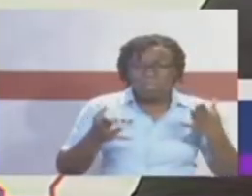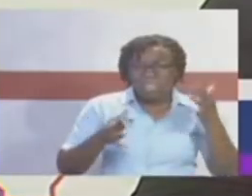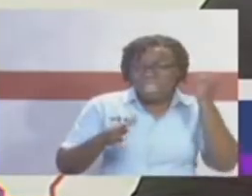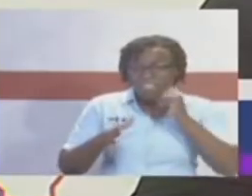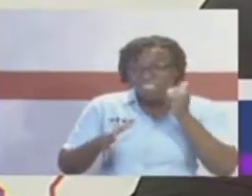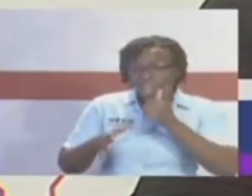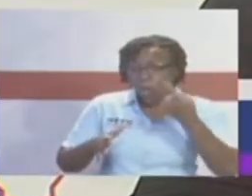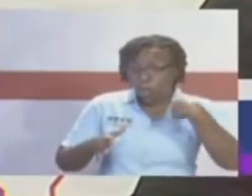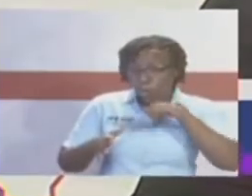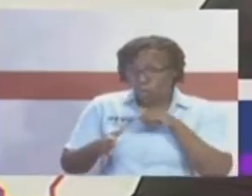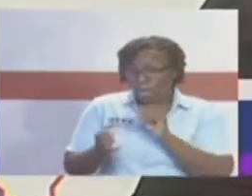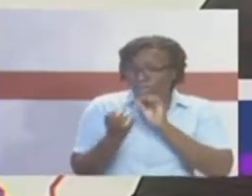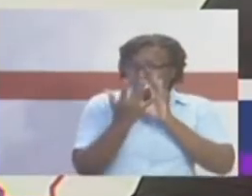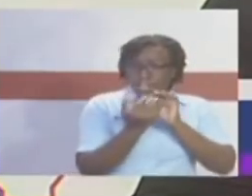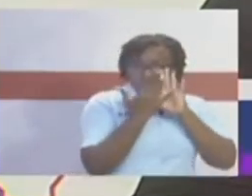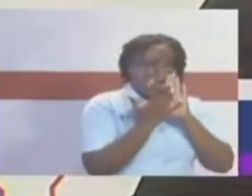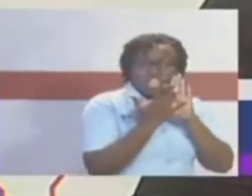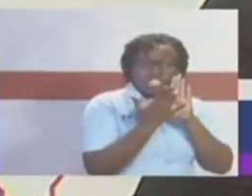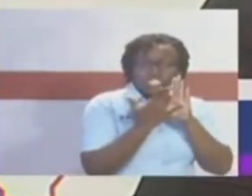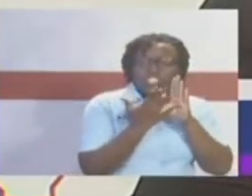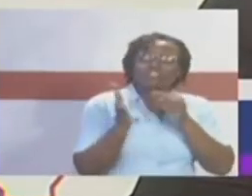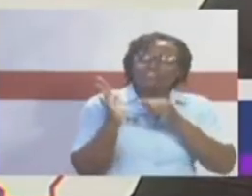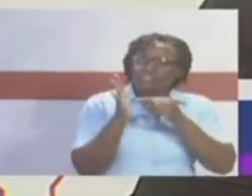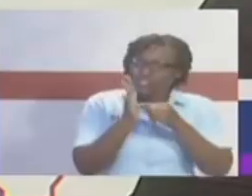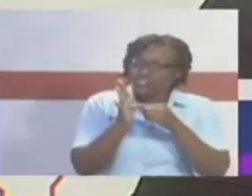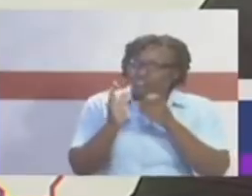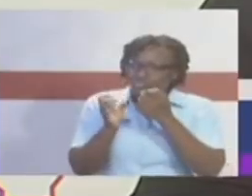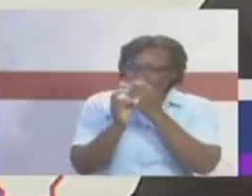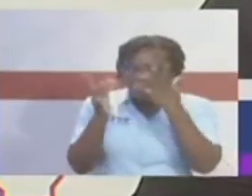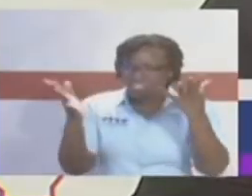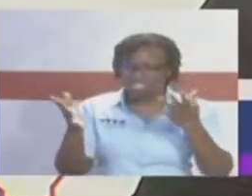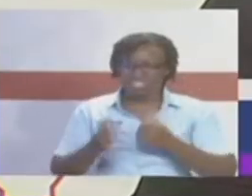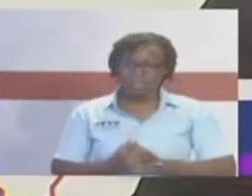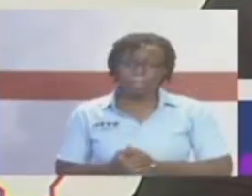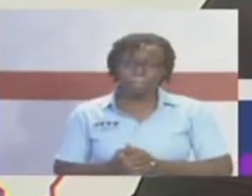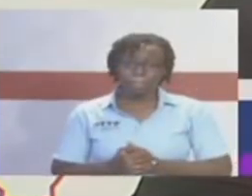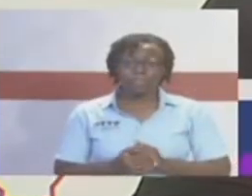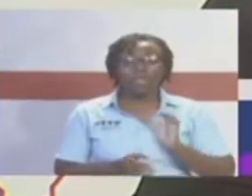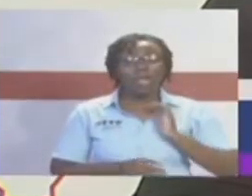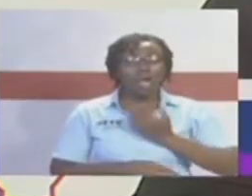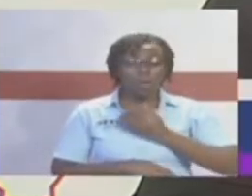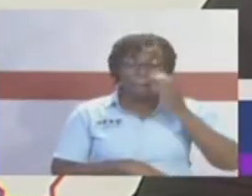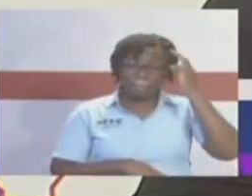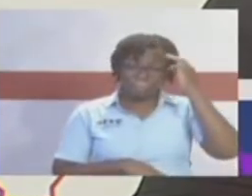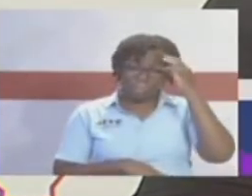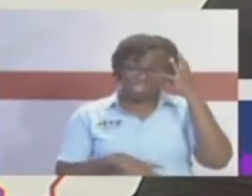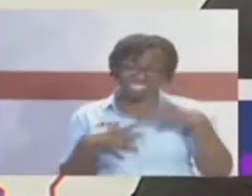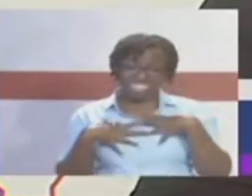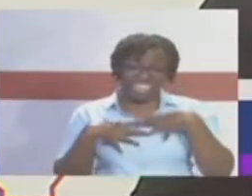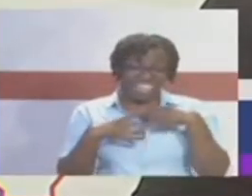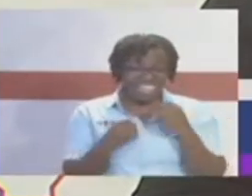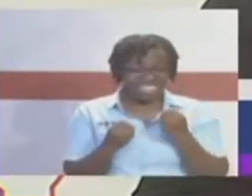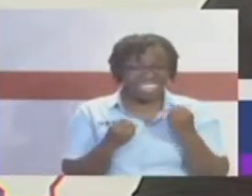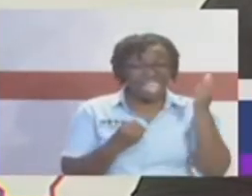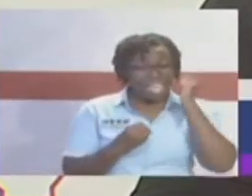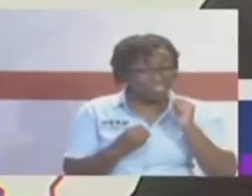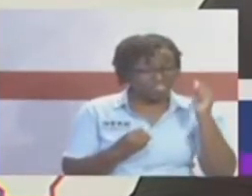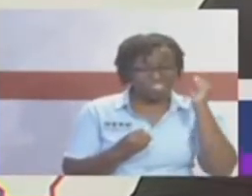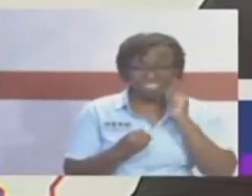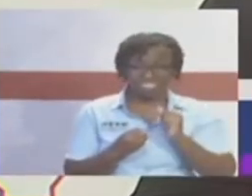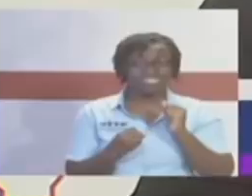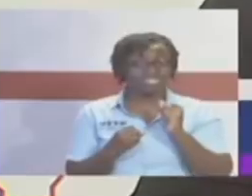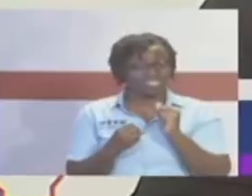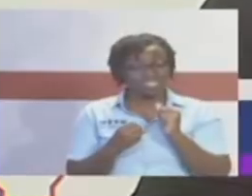as frontliners. I must say, our mental health is affected daily. For me,